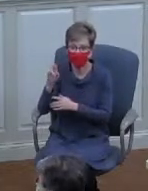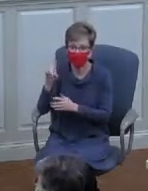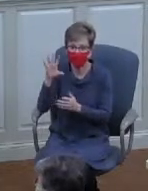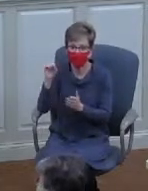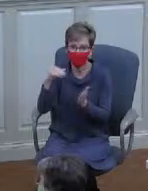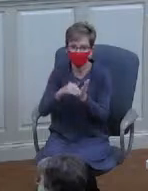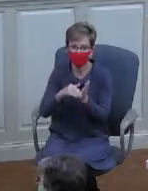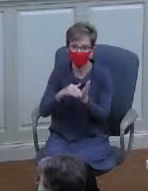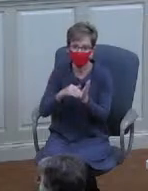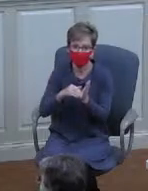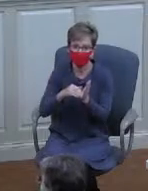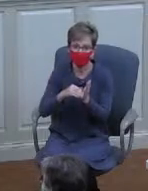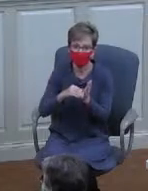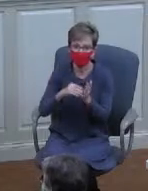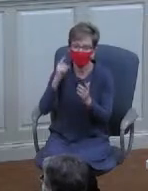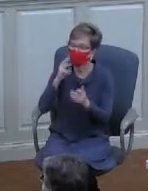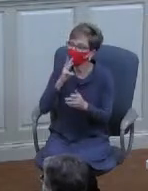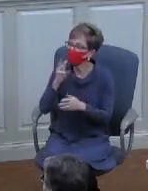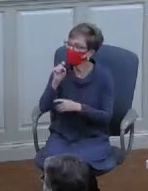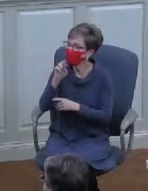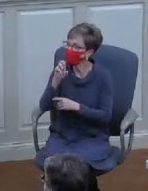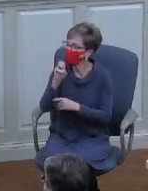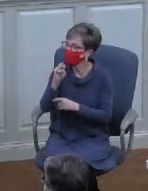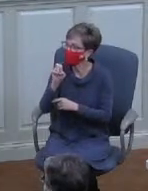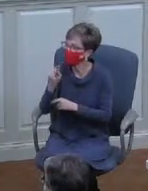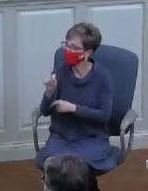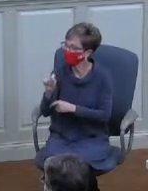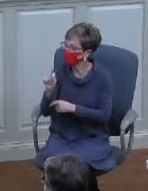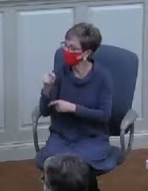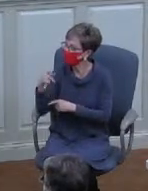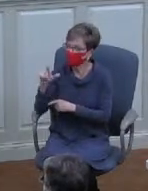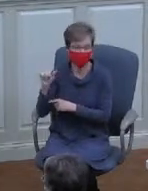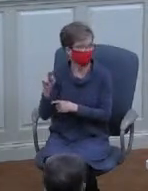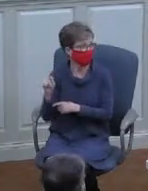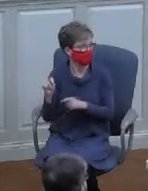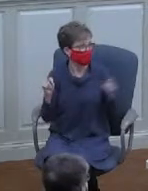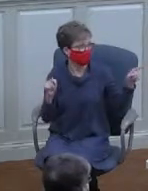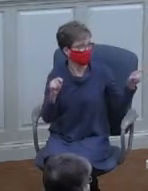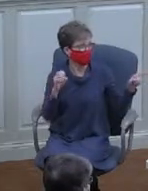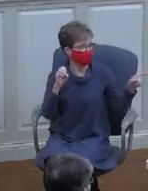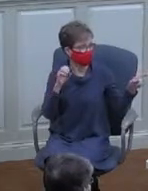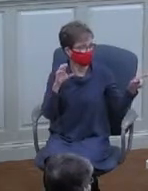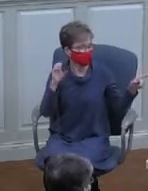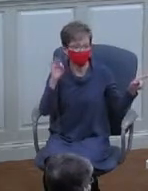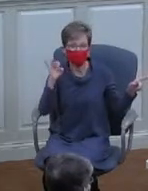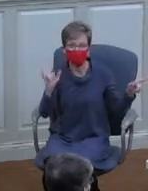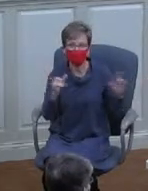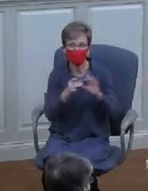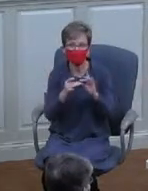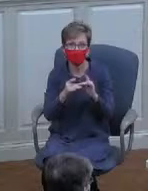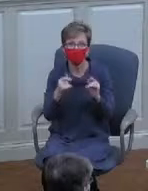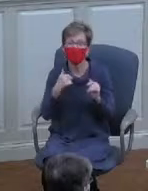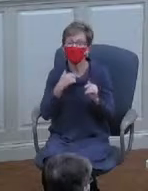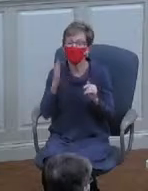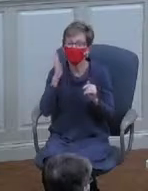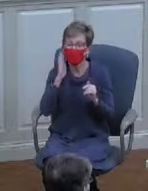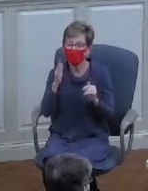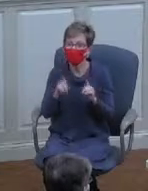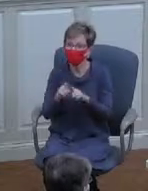$50,000 for the wastewater treatment plant improvements. Because this predated Josh, I will say that on each project, we